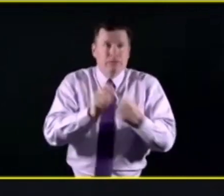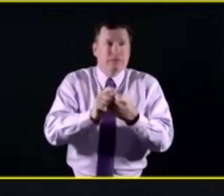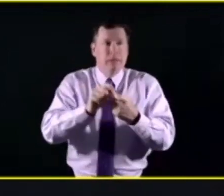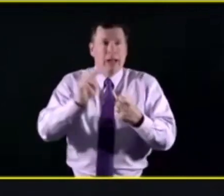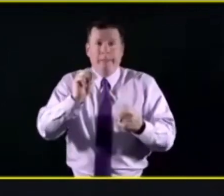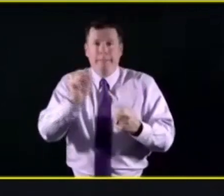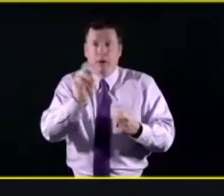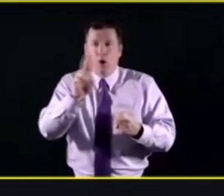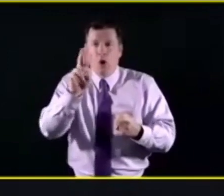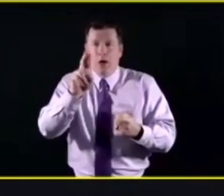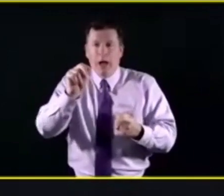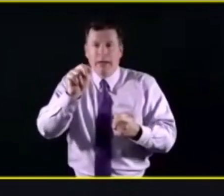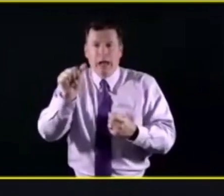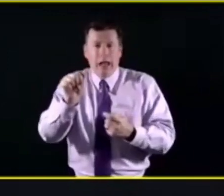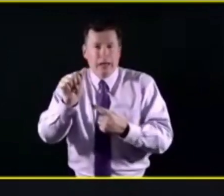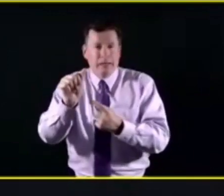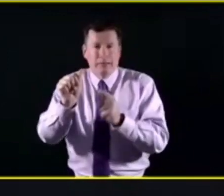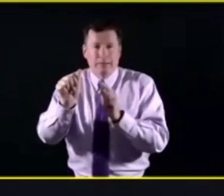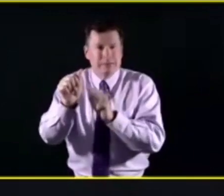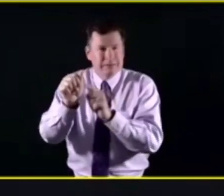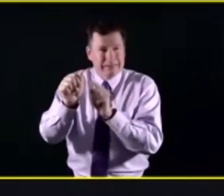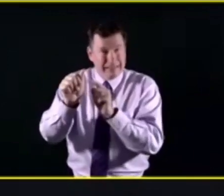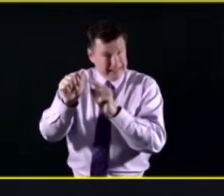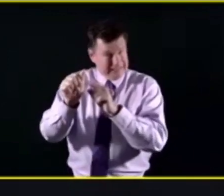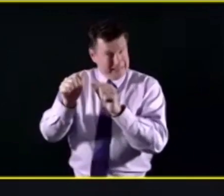So to date, there are no